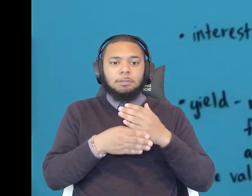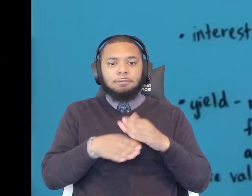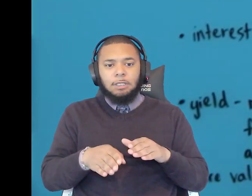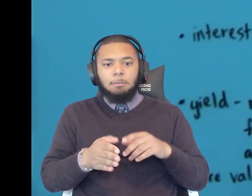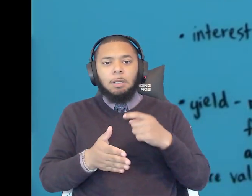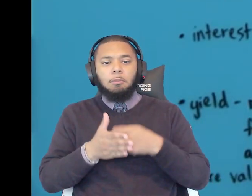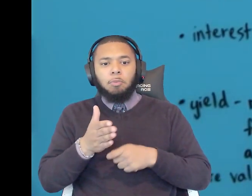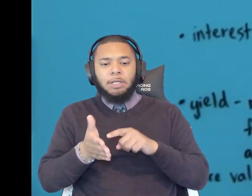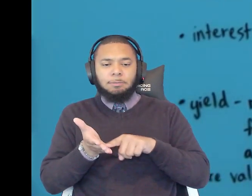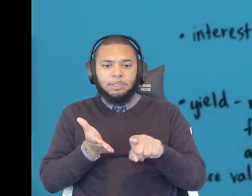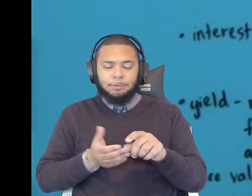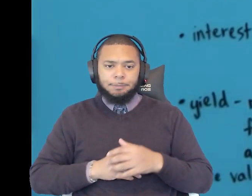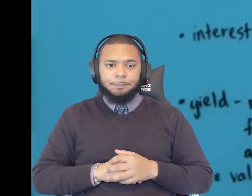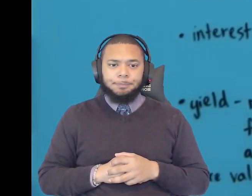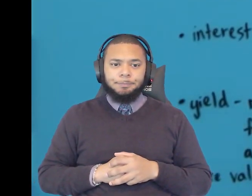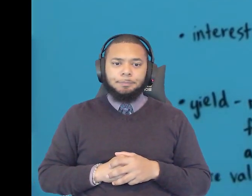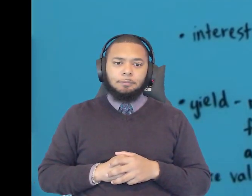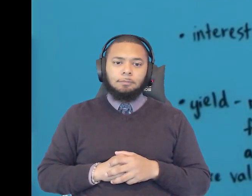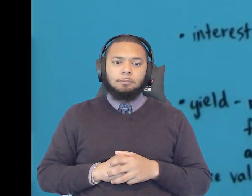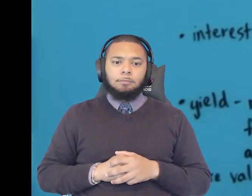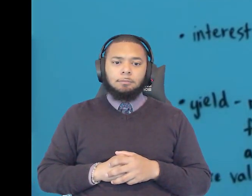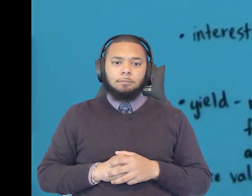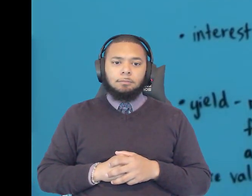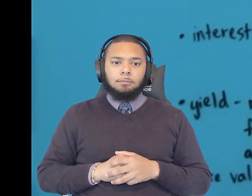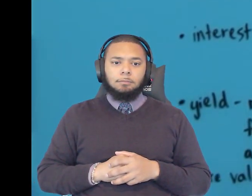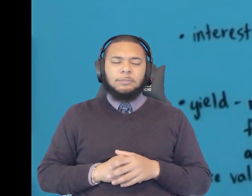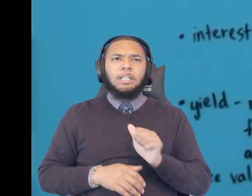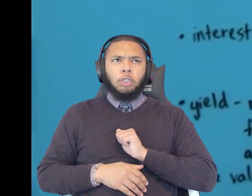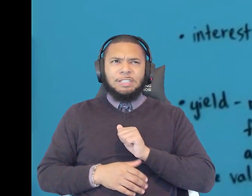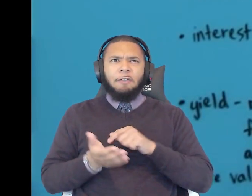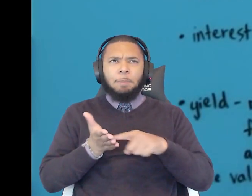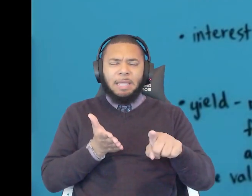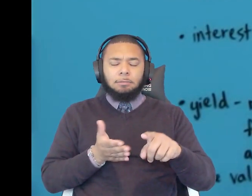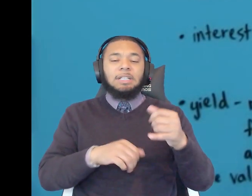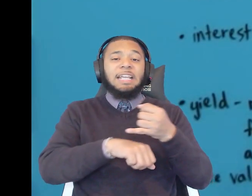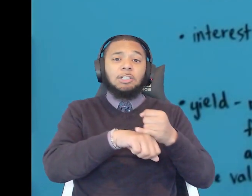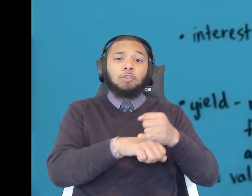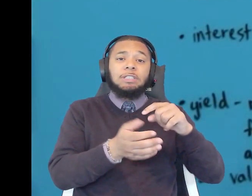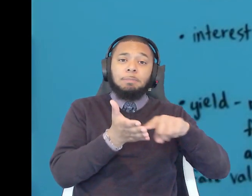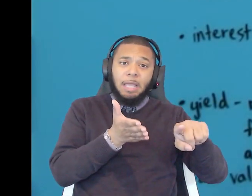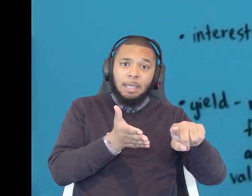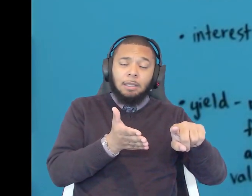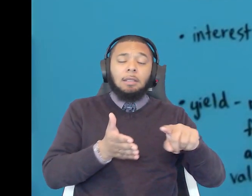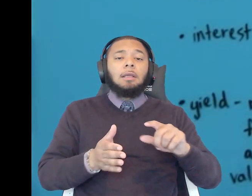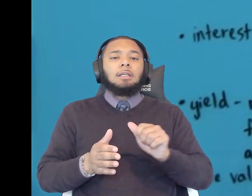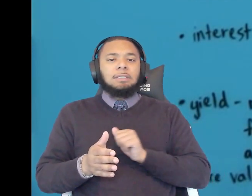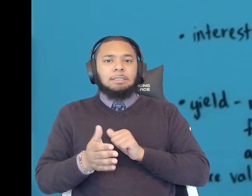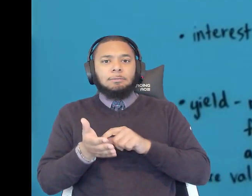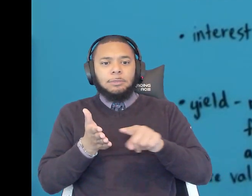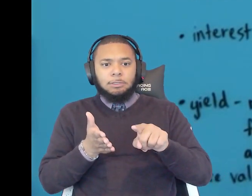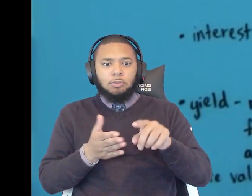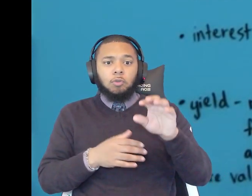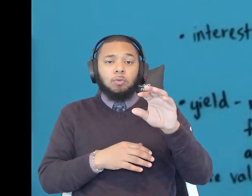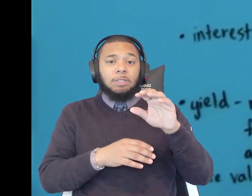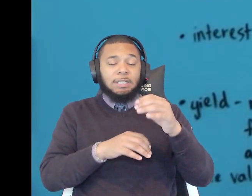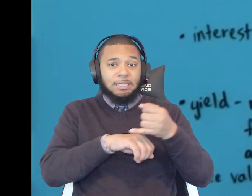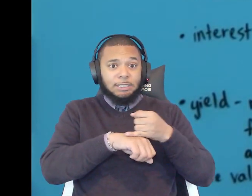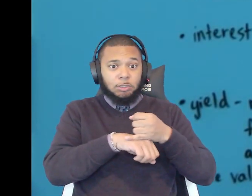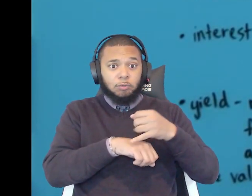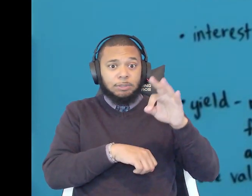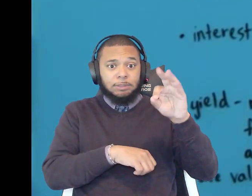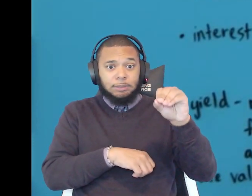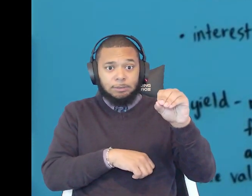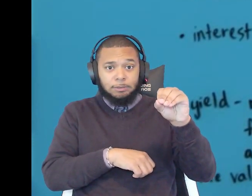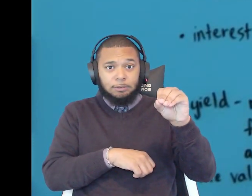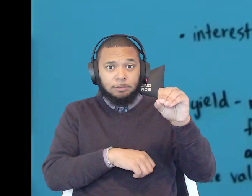give ourselves a little bit more room here above. The interest paid was 90. The price paid